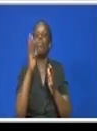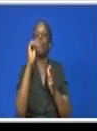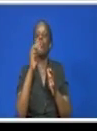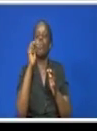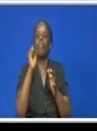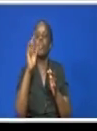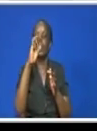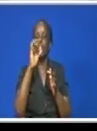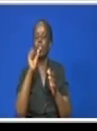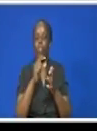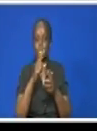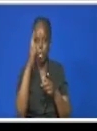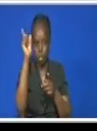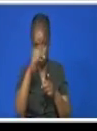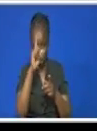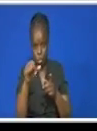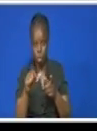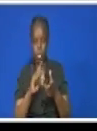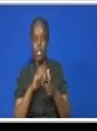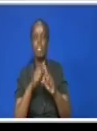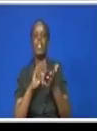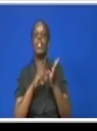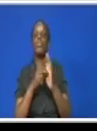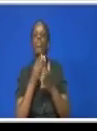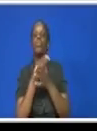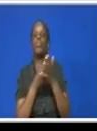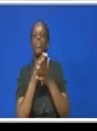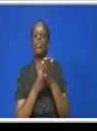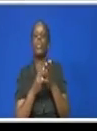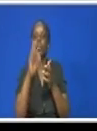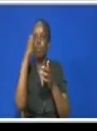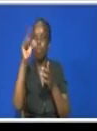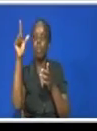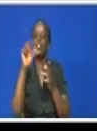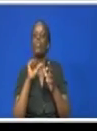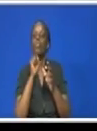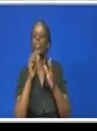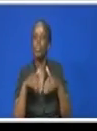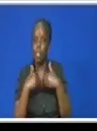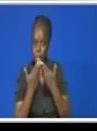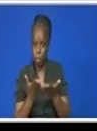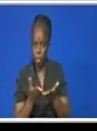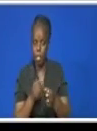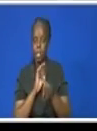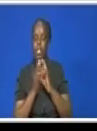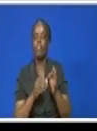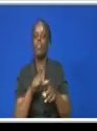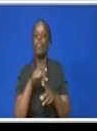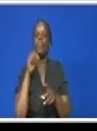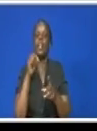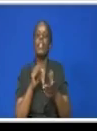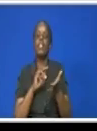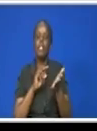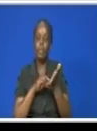mineral incorrect, then it means both marks will not be awarded. And if you get now the term